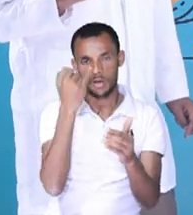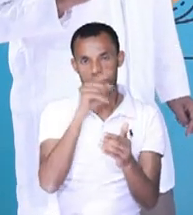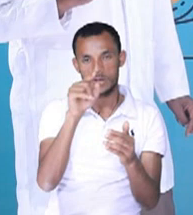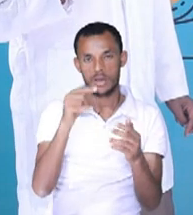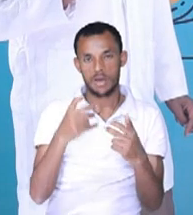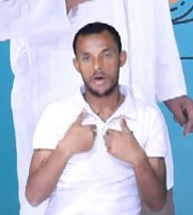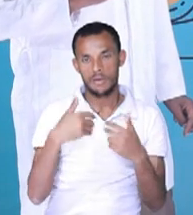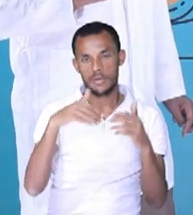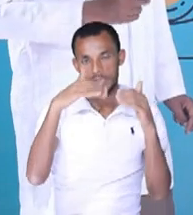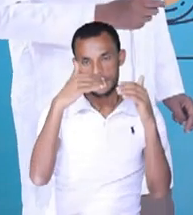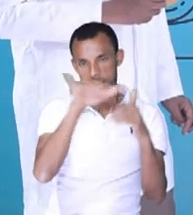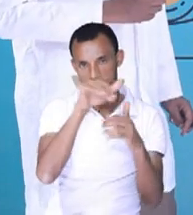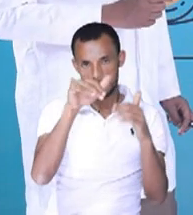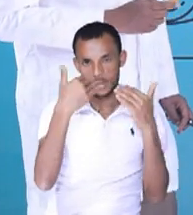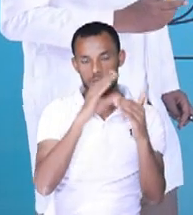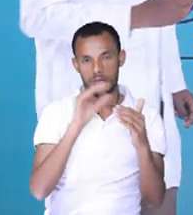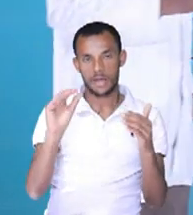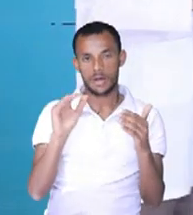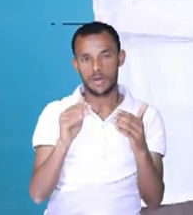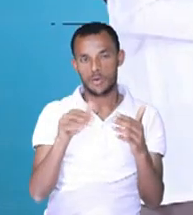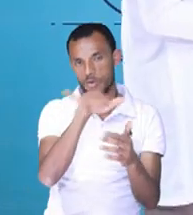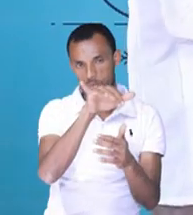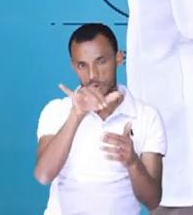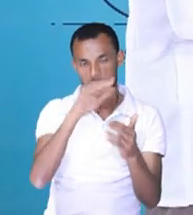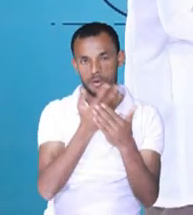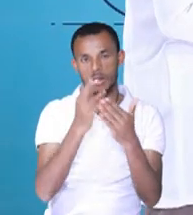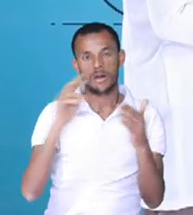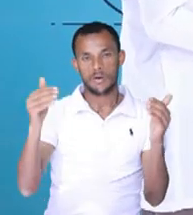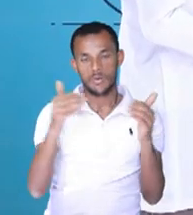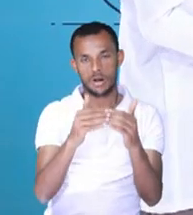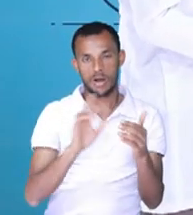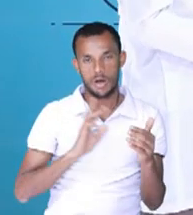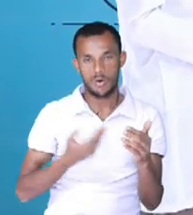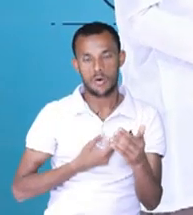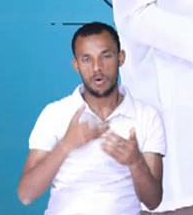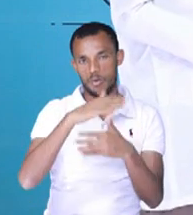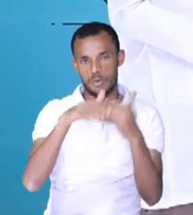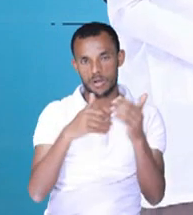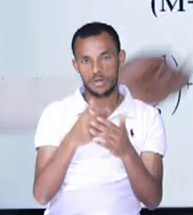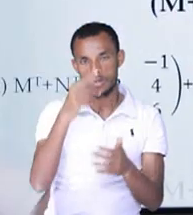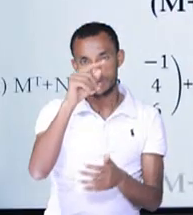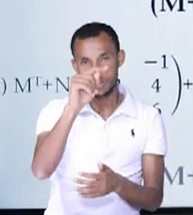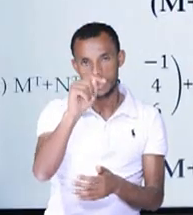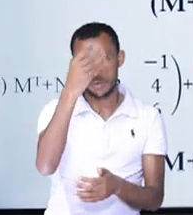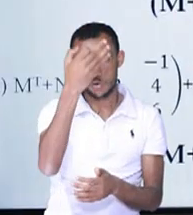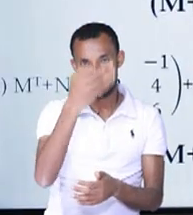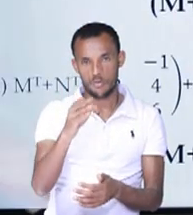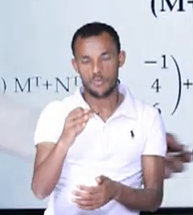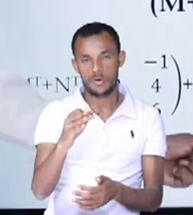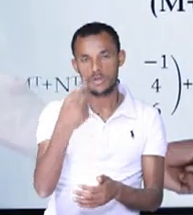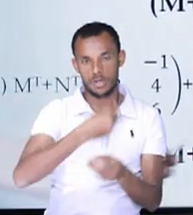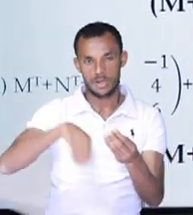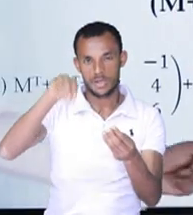same size and corresponding elements are equal. So what will be our conclusion? The transpose of